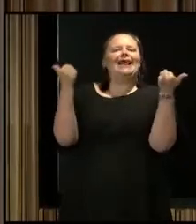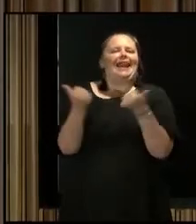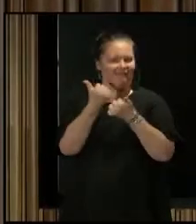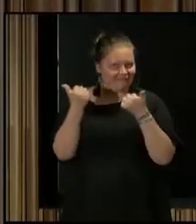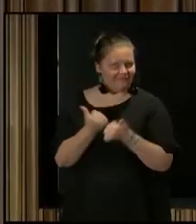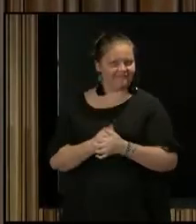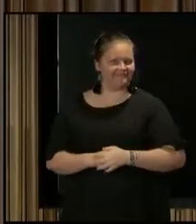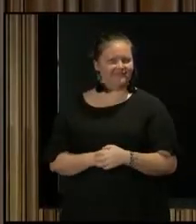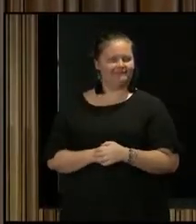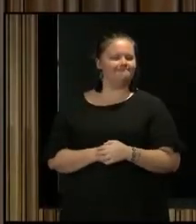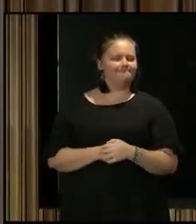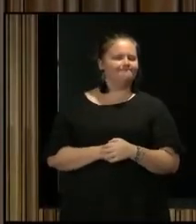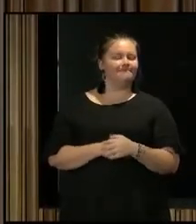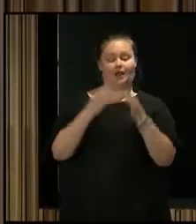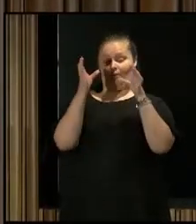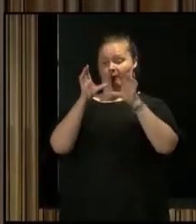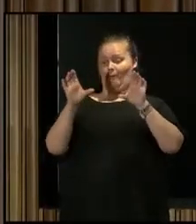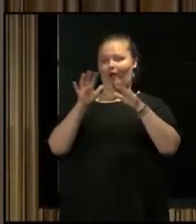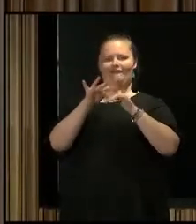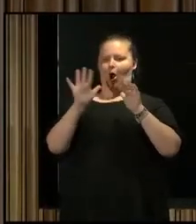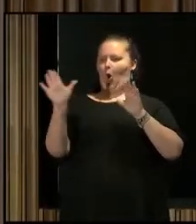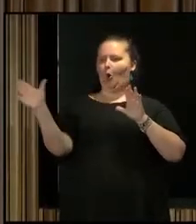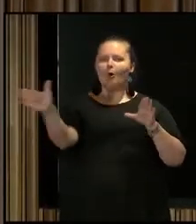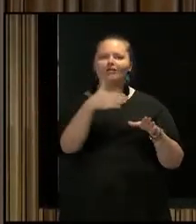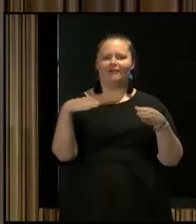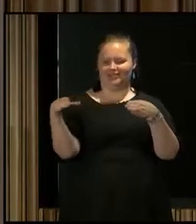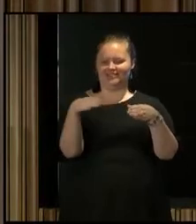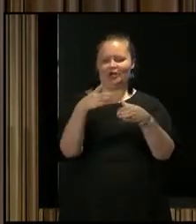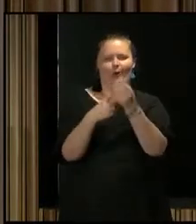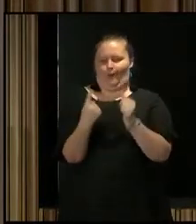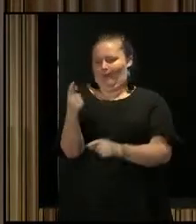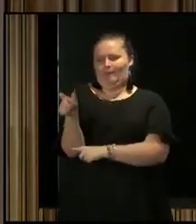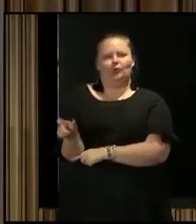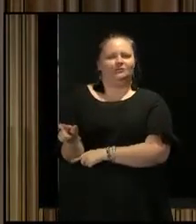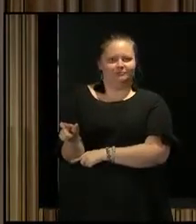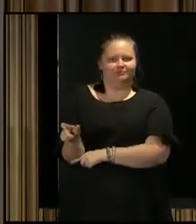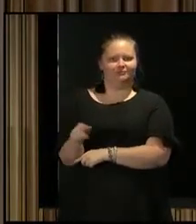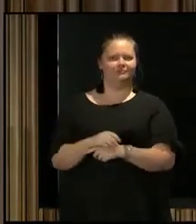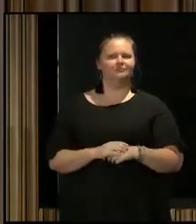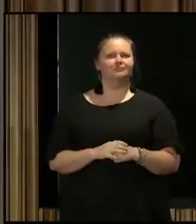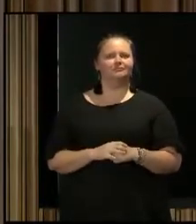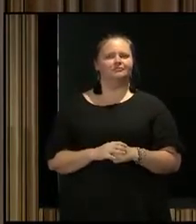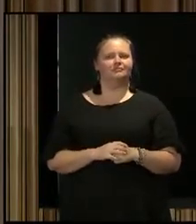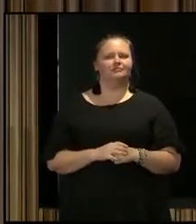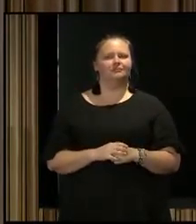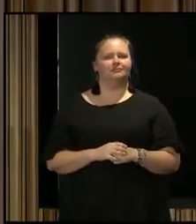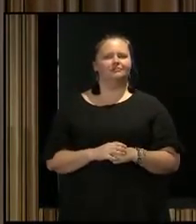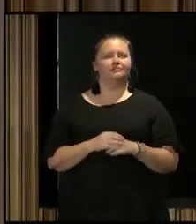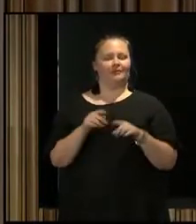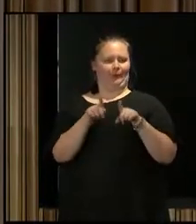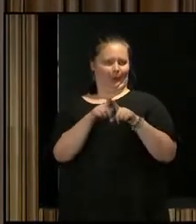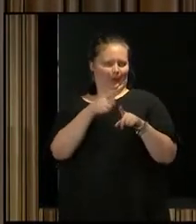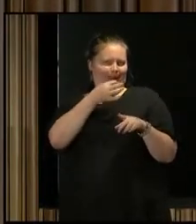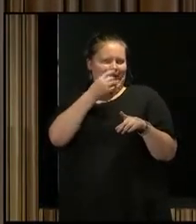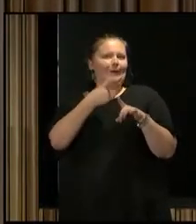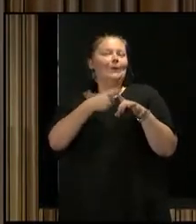And choir is about all of us, not one of us. And just a quick anecdote. I too had a